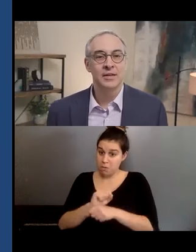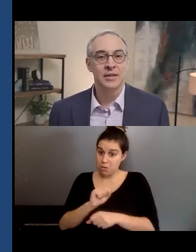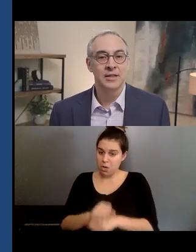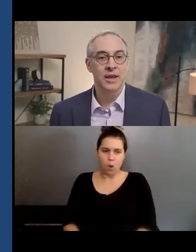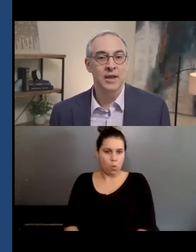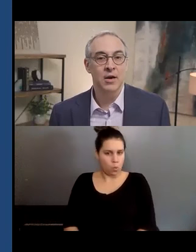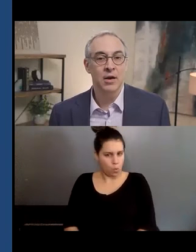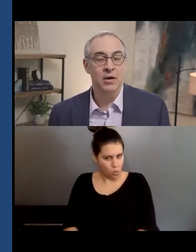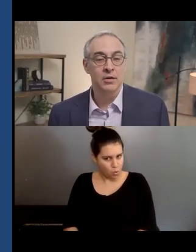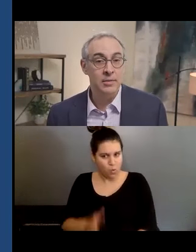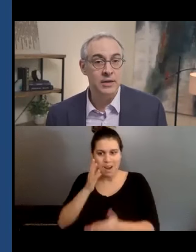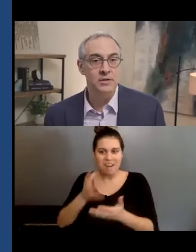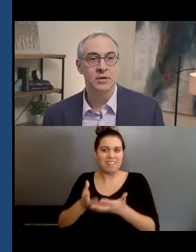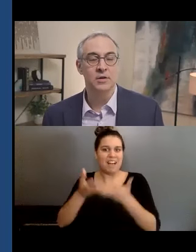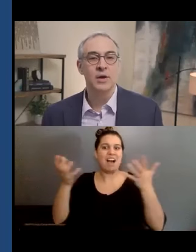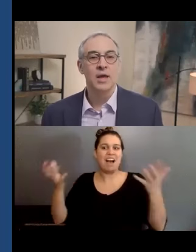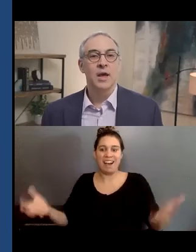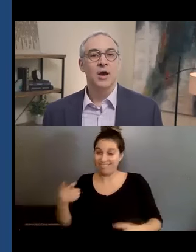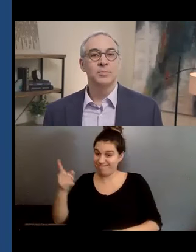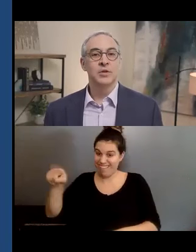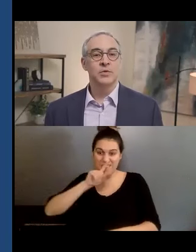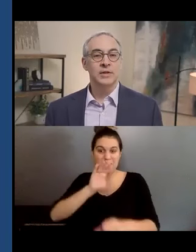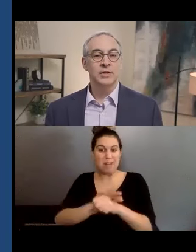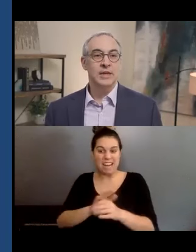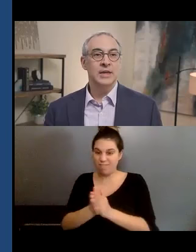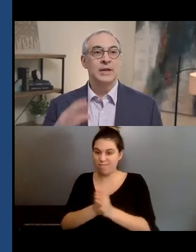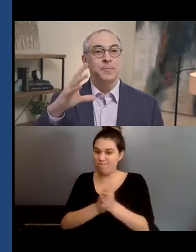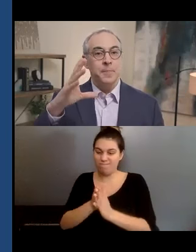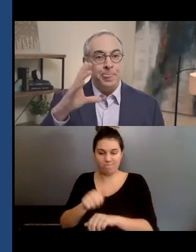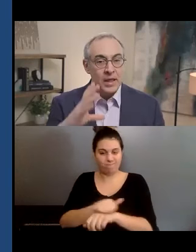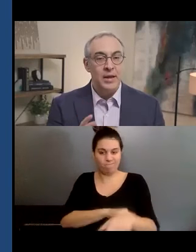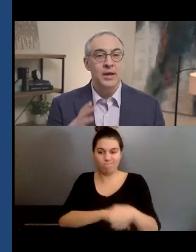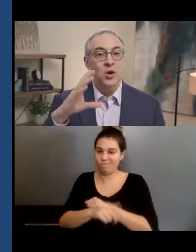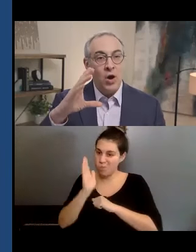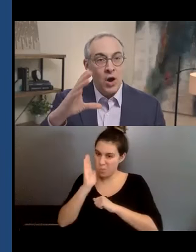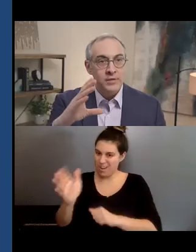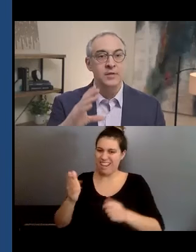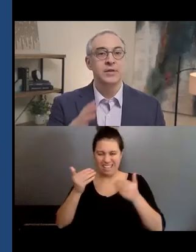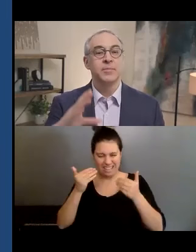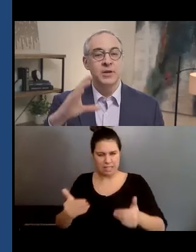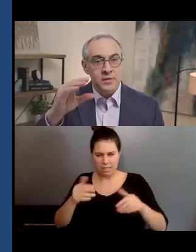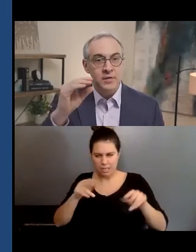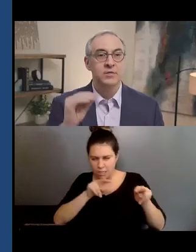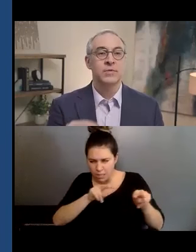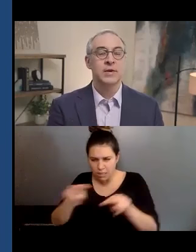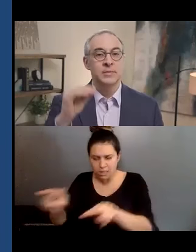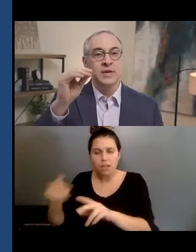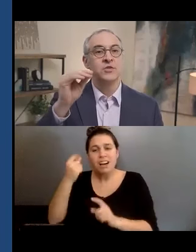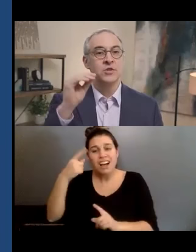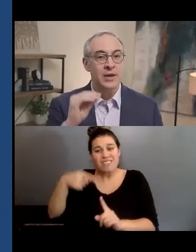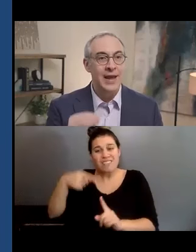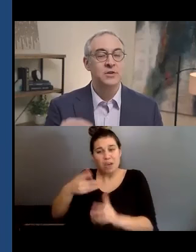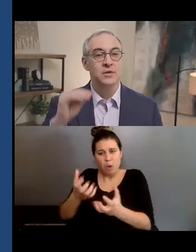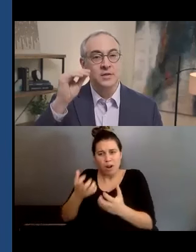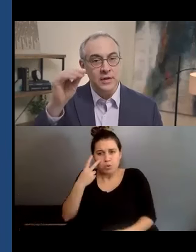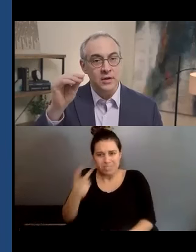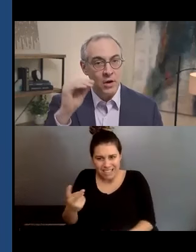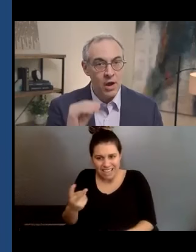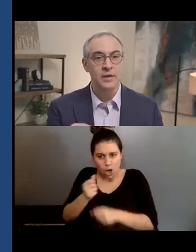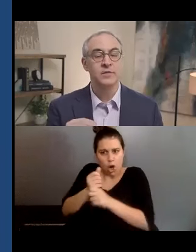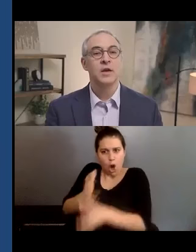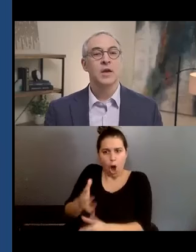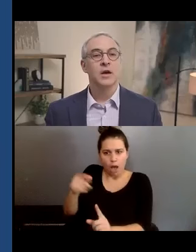that they are committed to really see causally, because this is randomization, you can actually